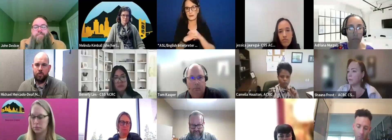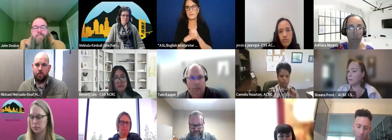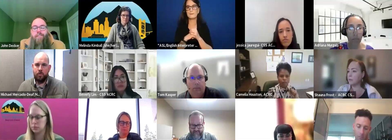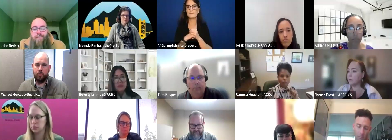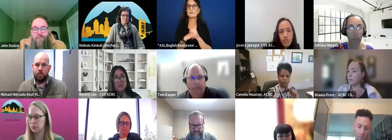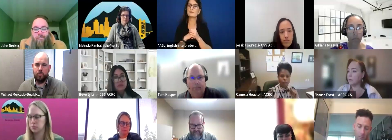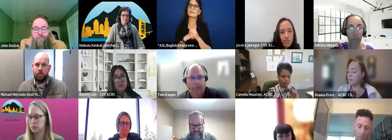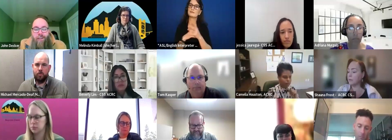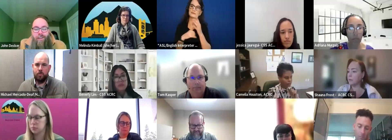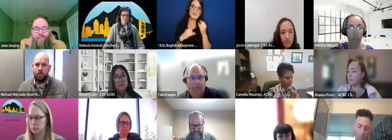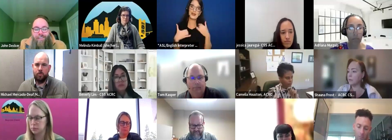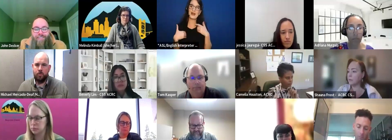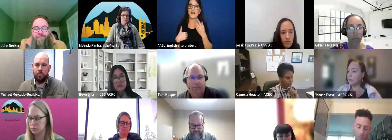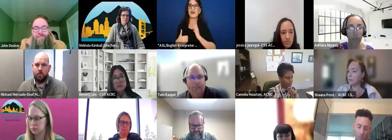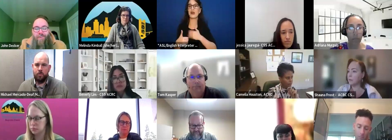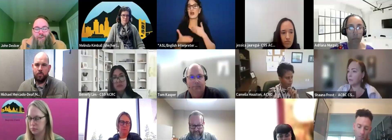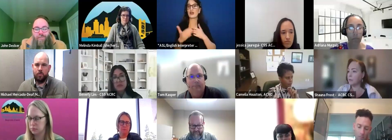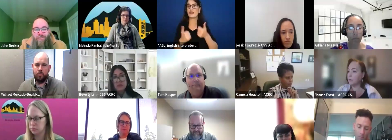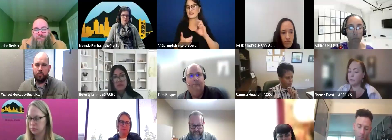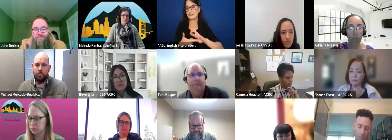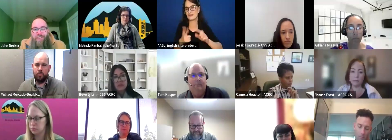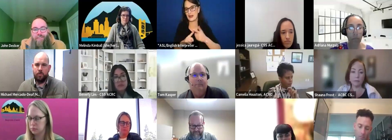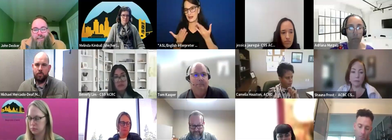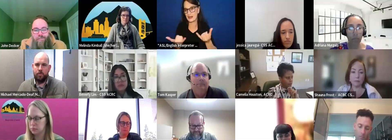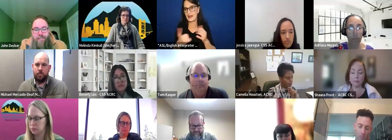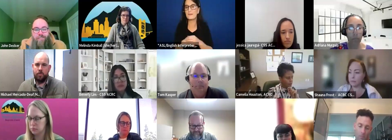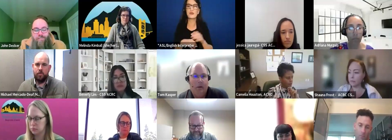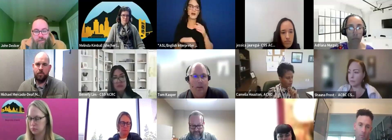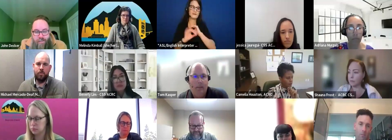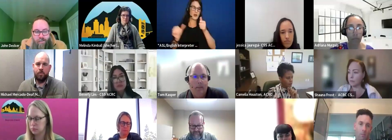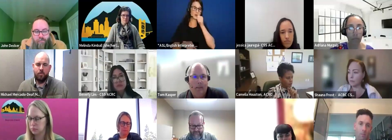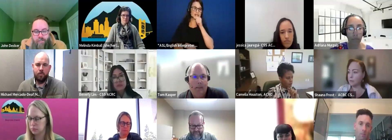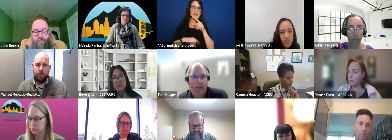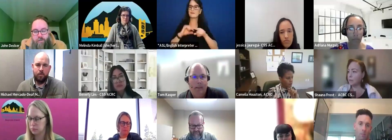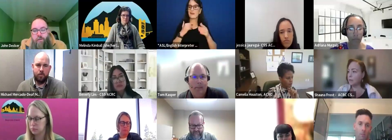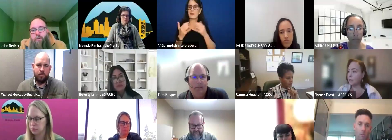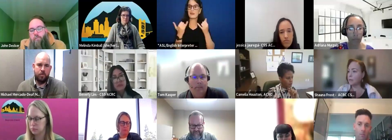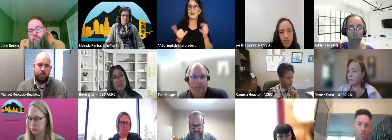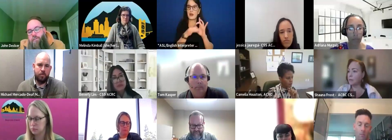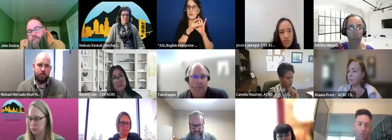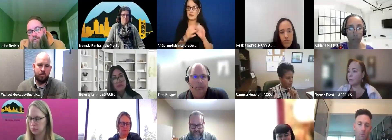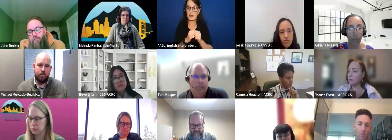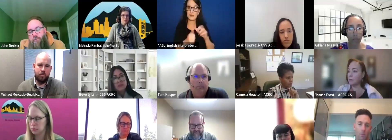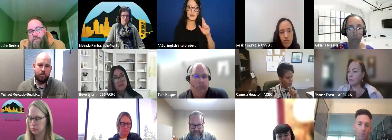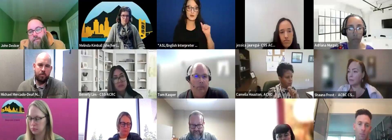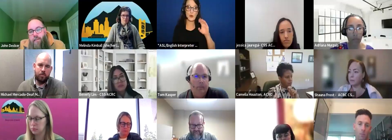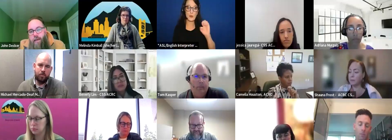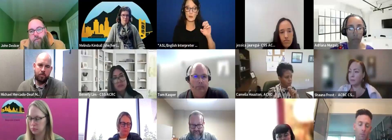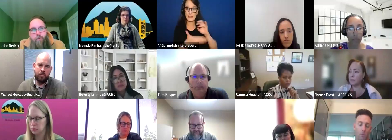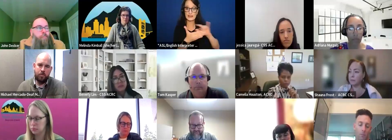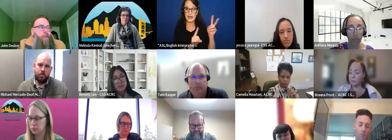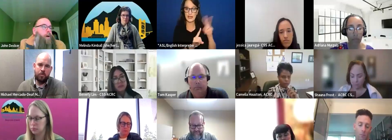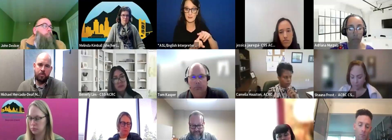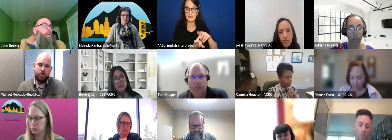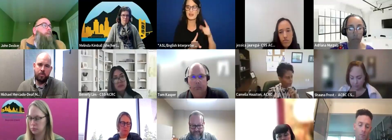there's no secrets. So here, this is what's going on with our regional center as it relates to the rate study implementation. We've been telling you previously